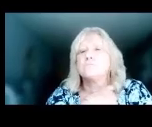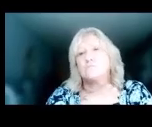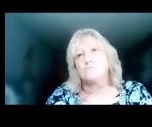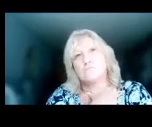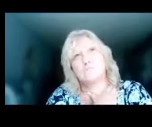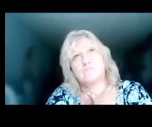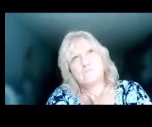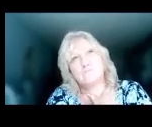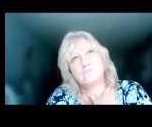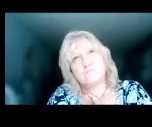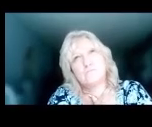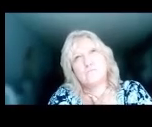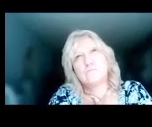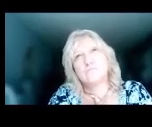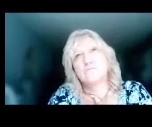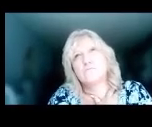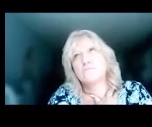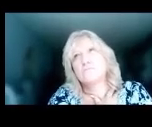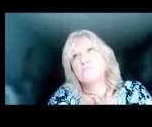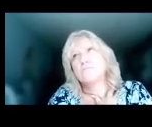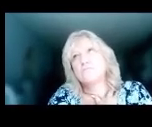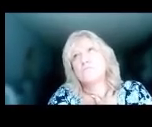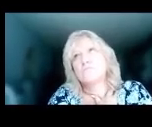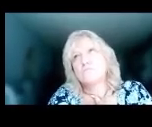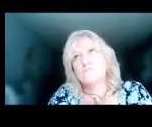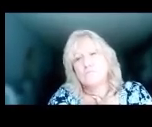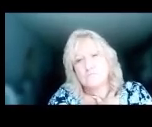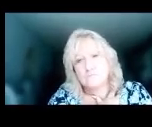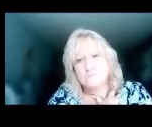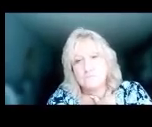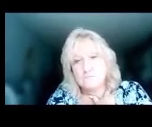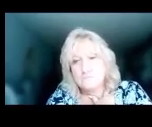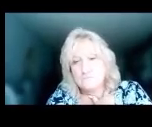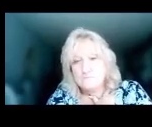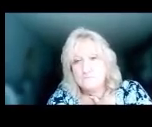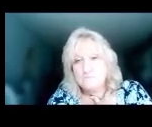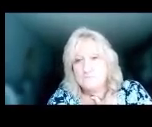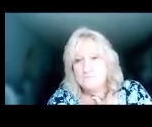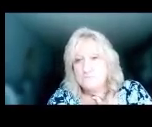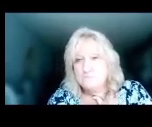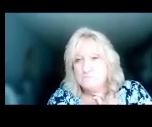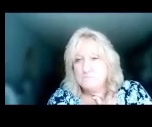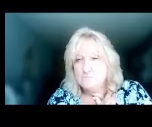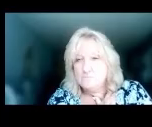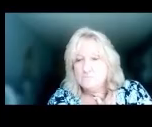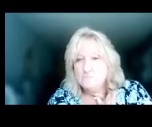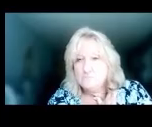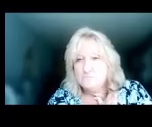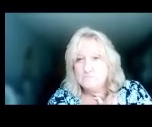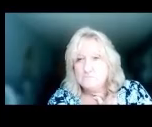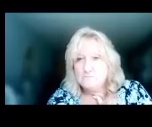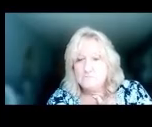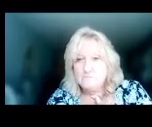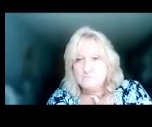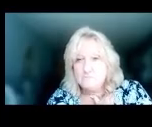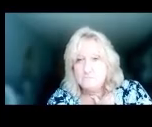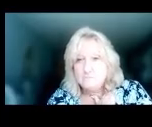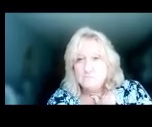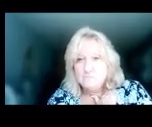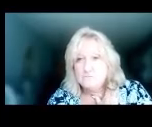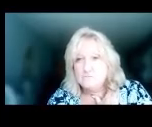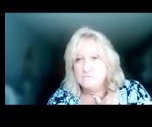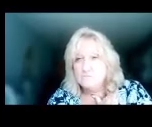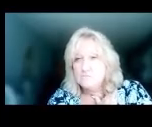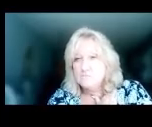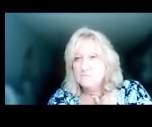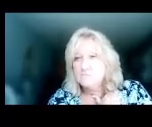issue on Apple, it tends to be fixed very quickly because it's generally across every single device on that, be it a phone or an iPad or whatever